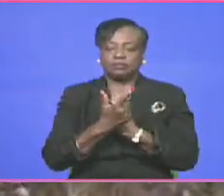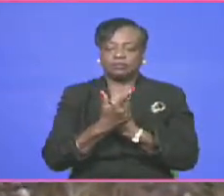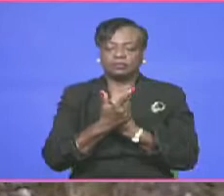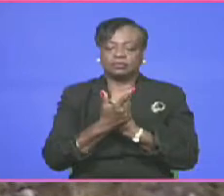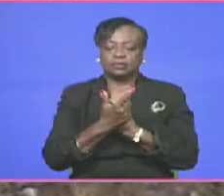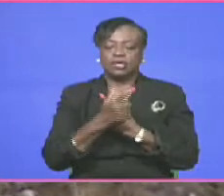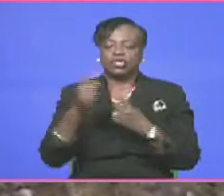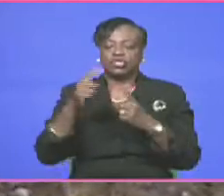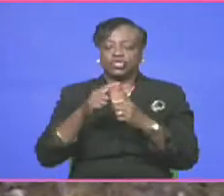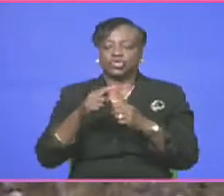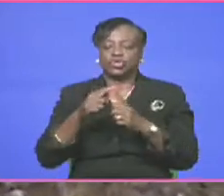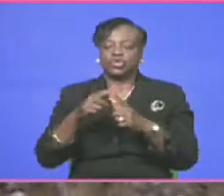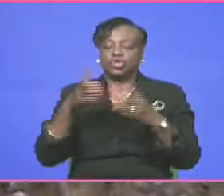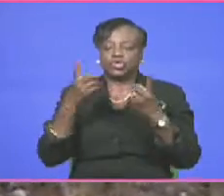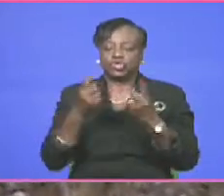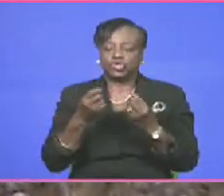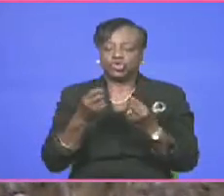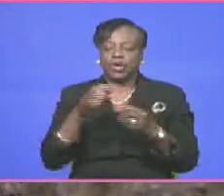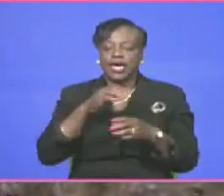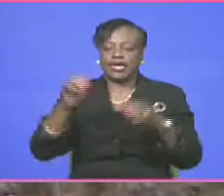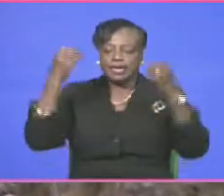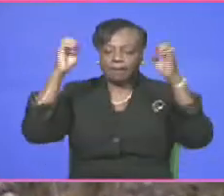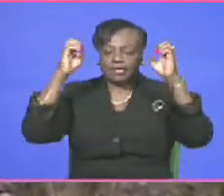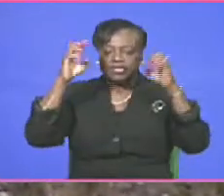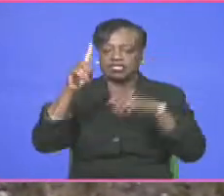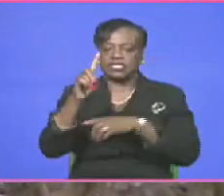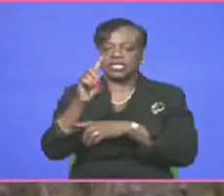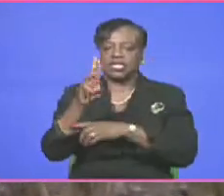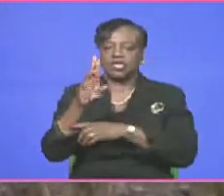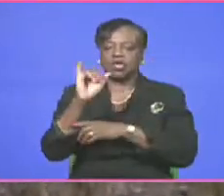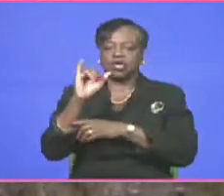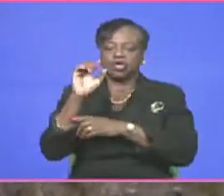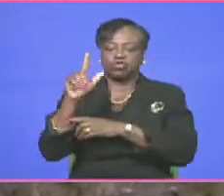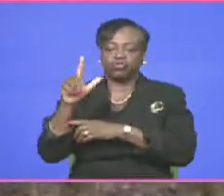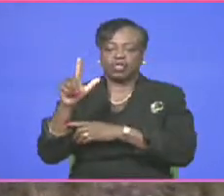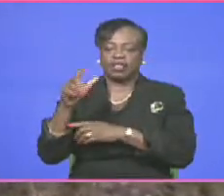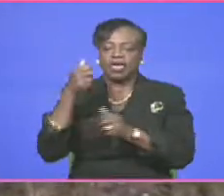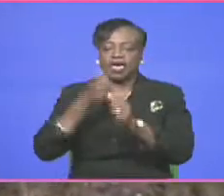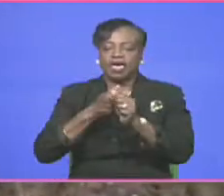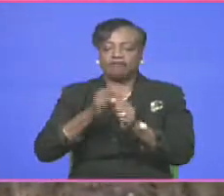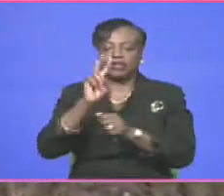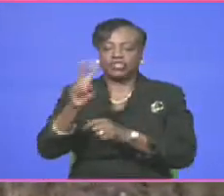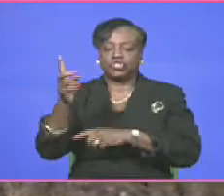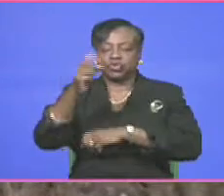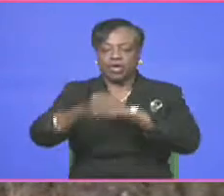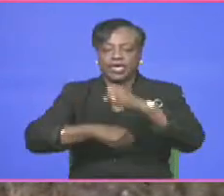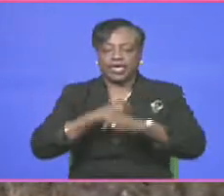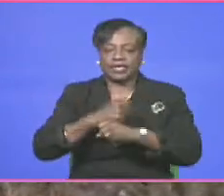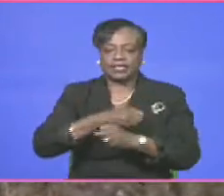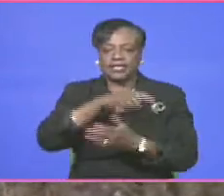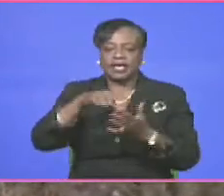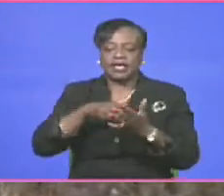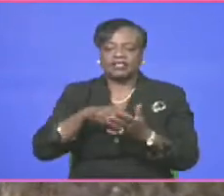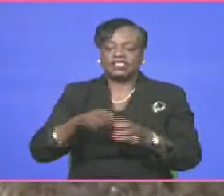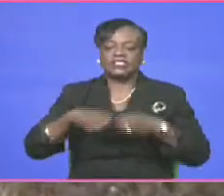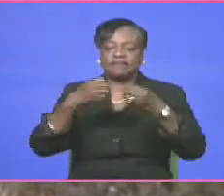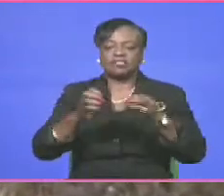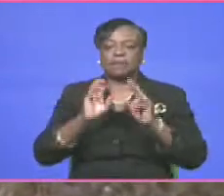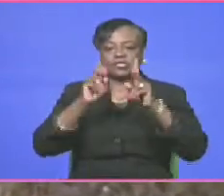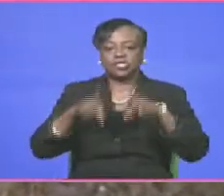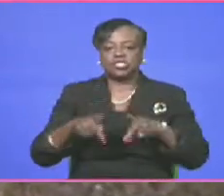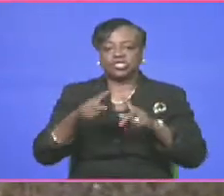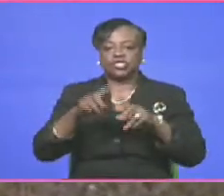to conduct an emergency drill, as I stated, every 2 years. This allows us the opportunity to test